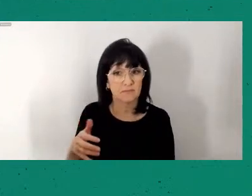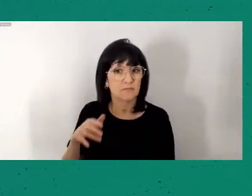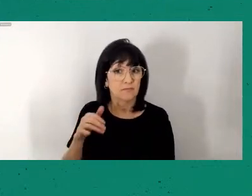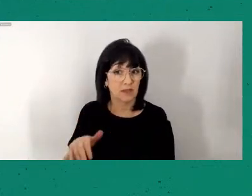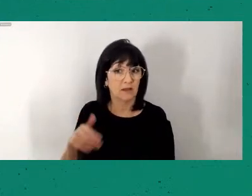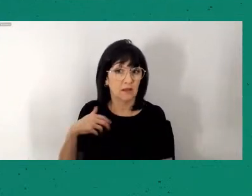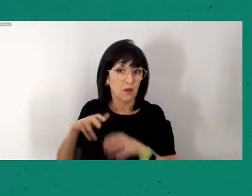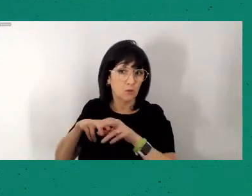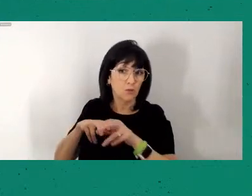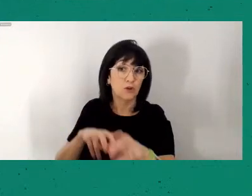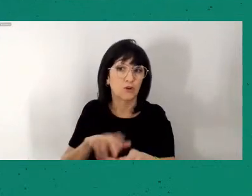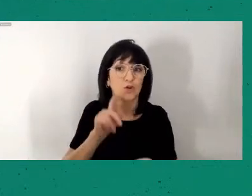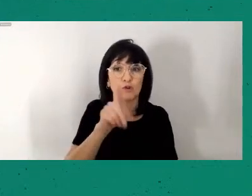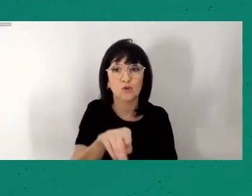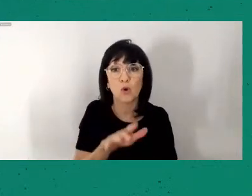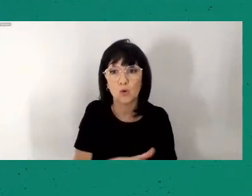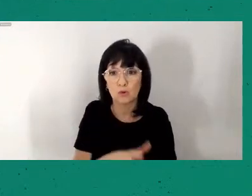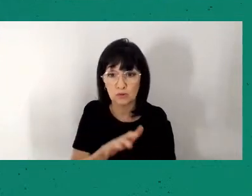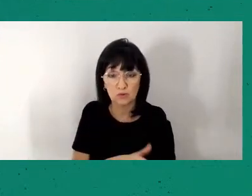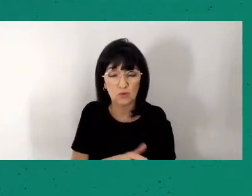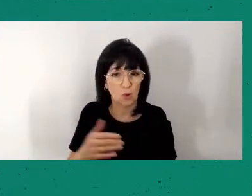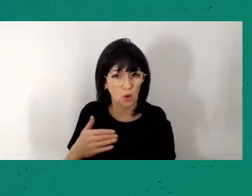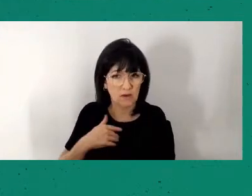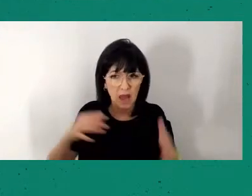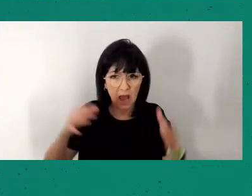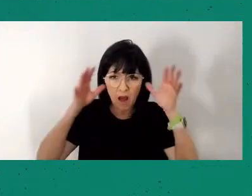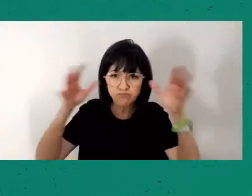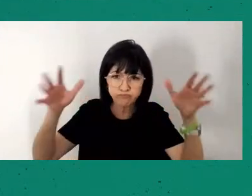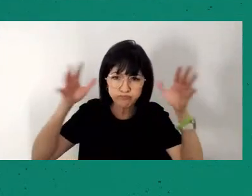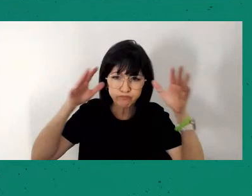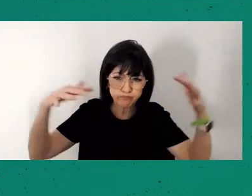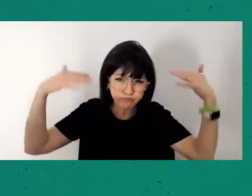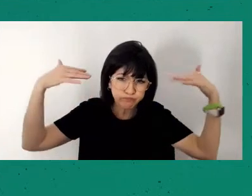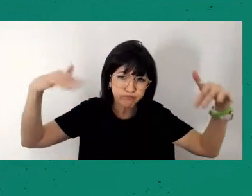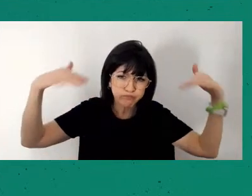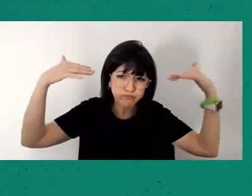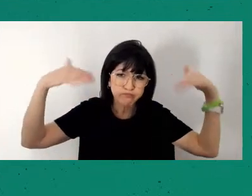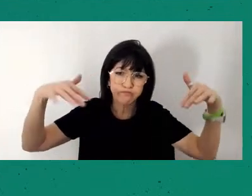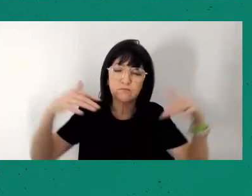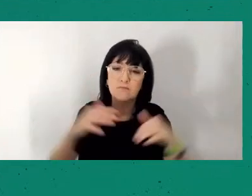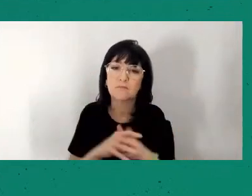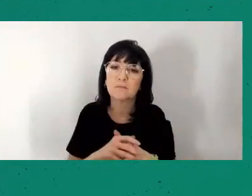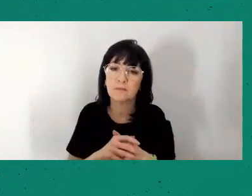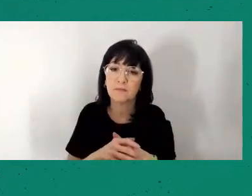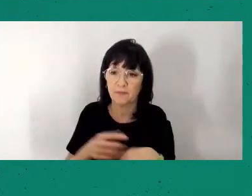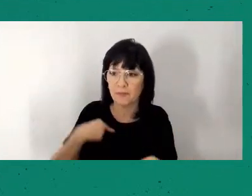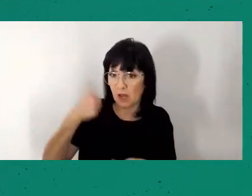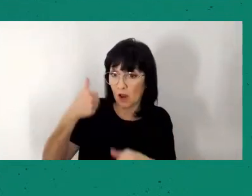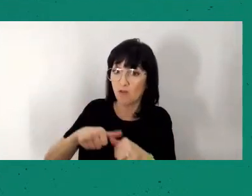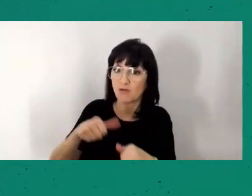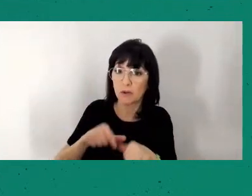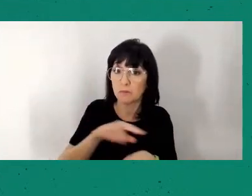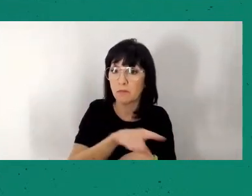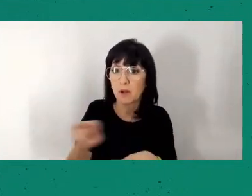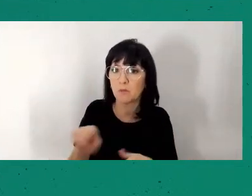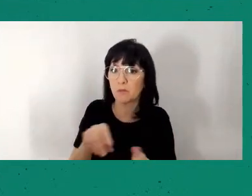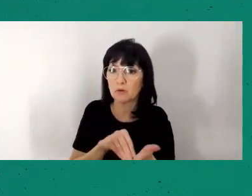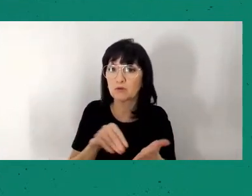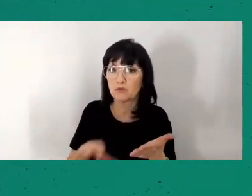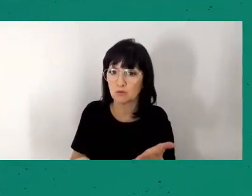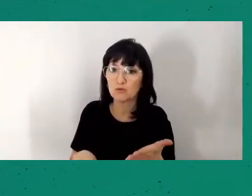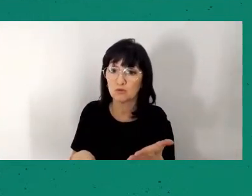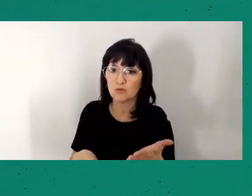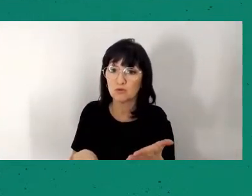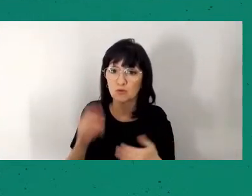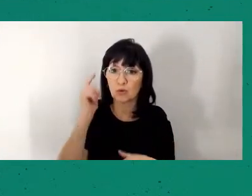with bullhorns. And I remember that all the students were actually eventually put out of